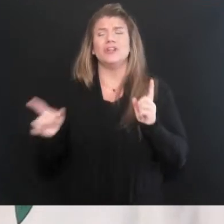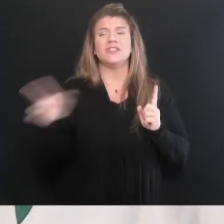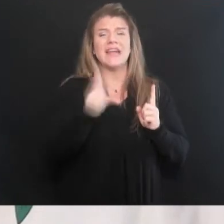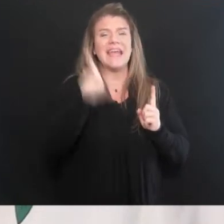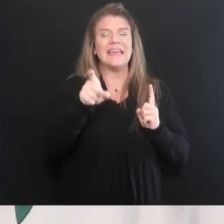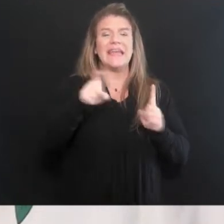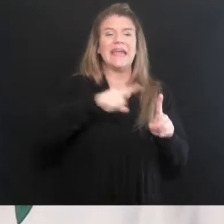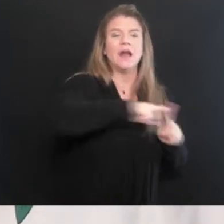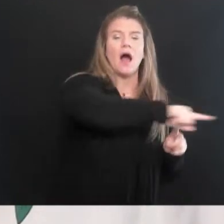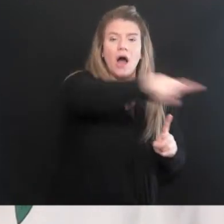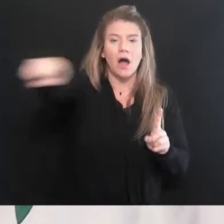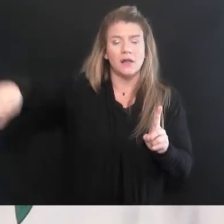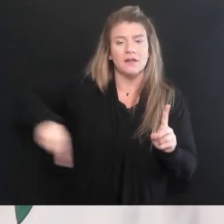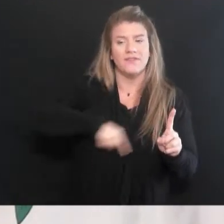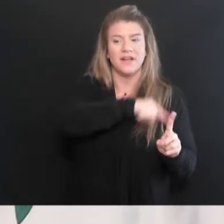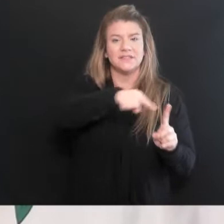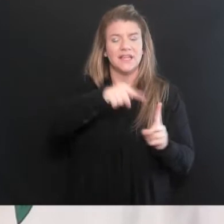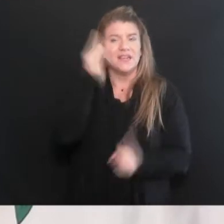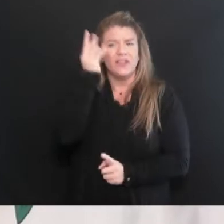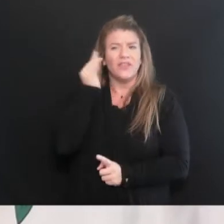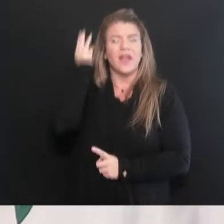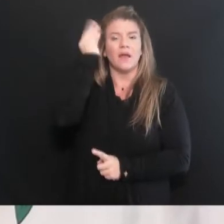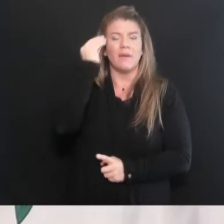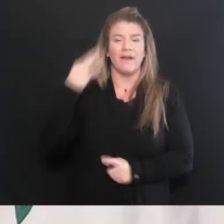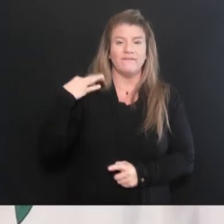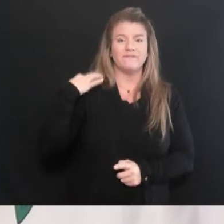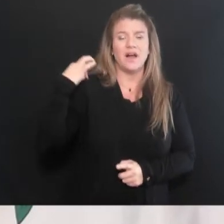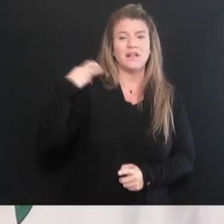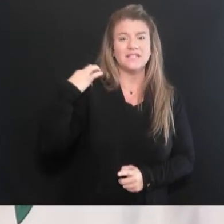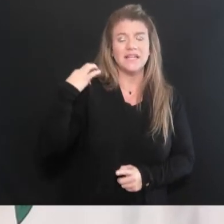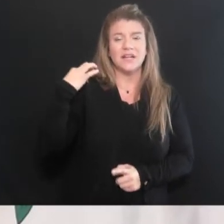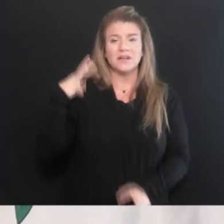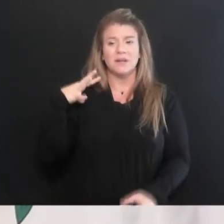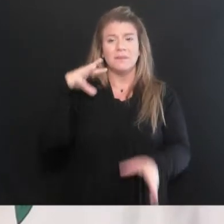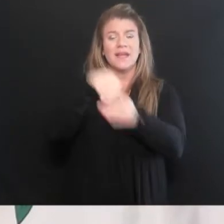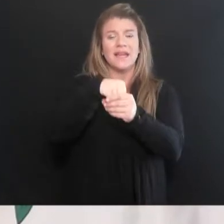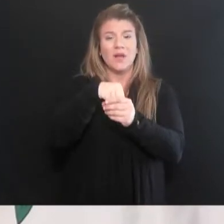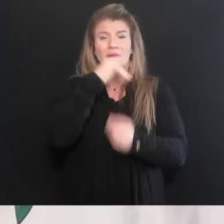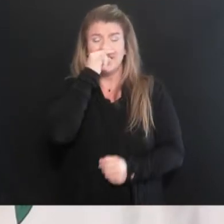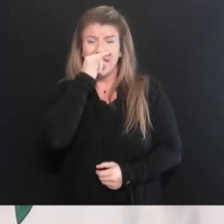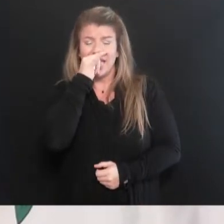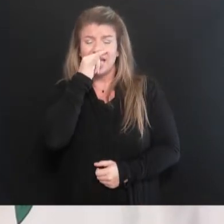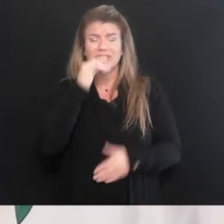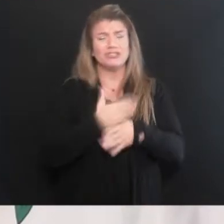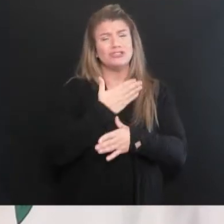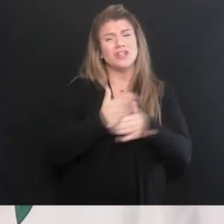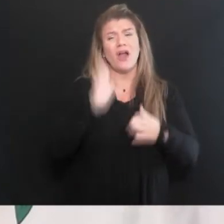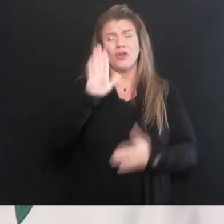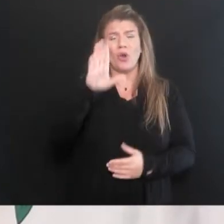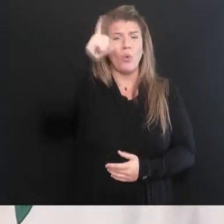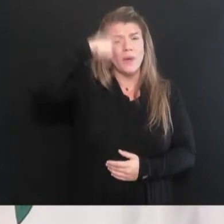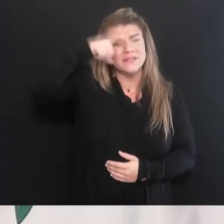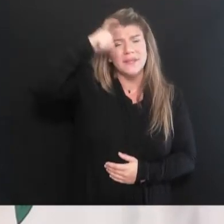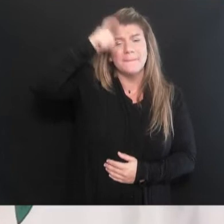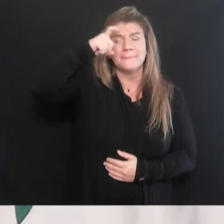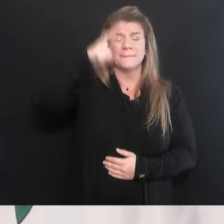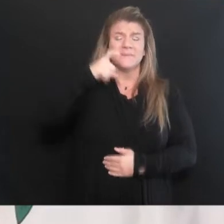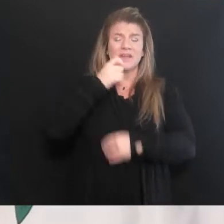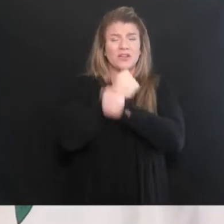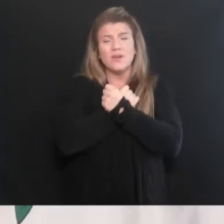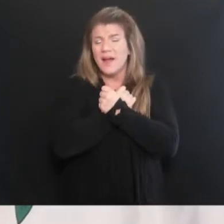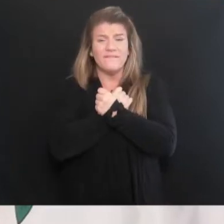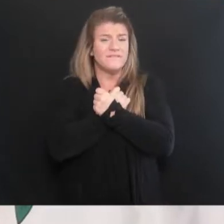everybody to think about volunteering and being with these kids, sharing your wisdom with them, sharing your